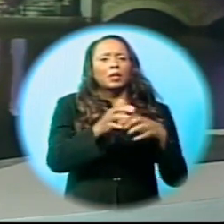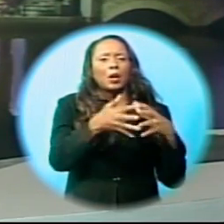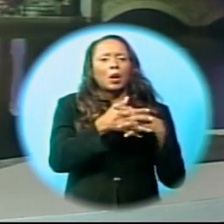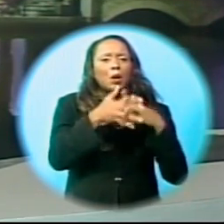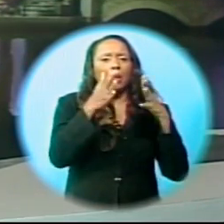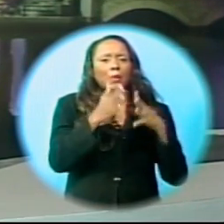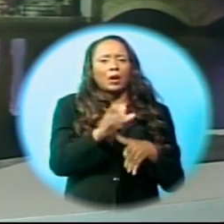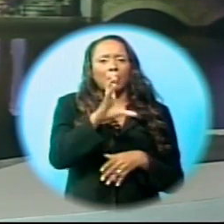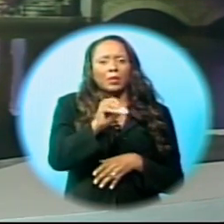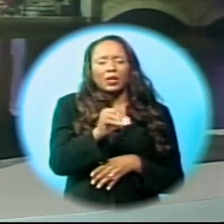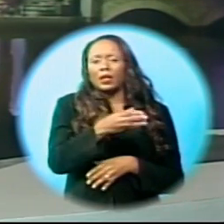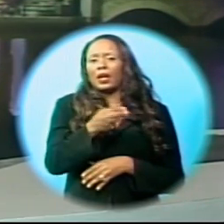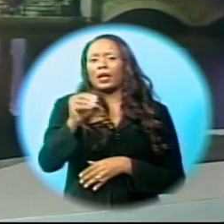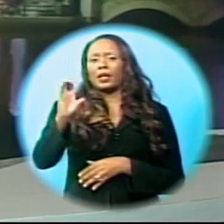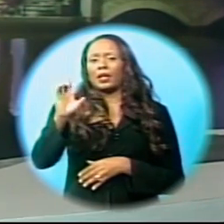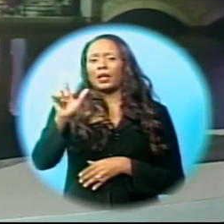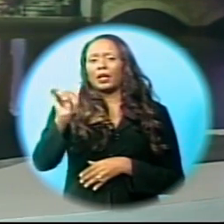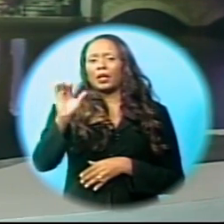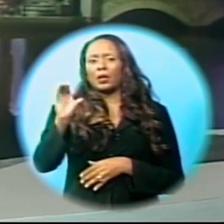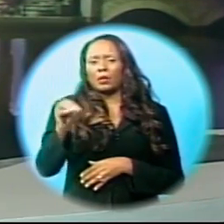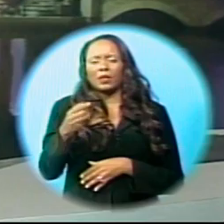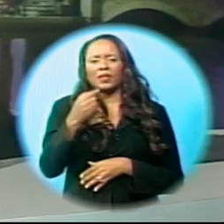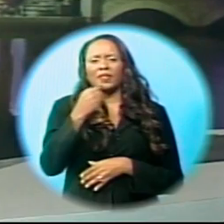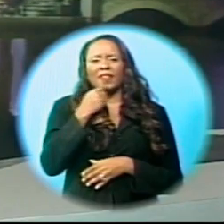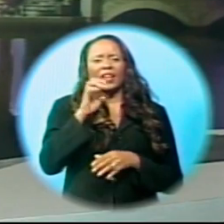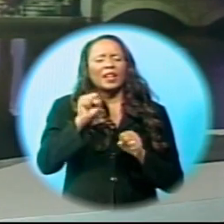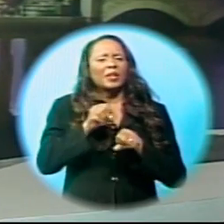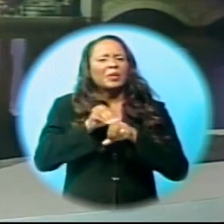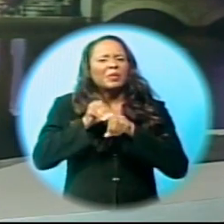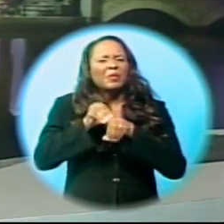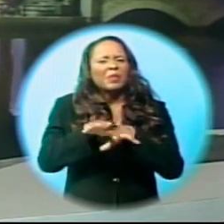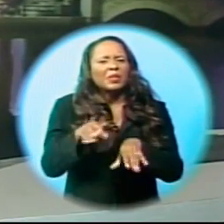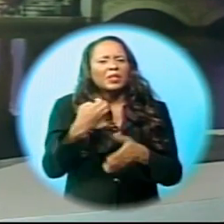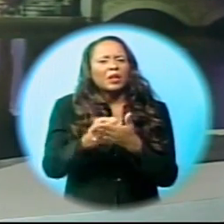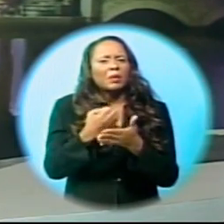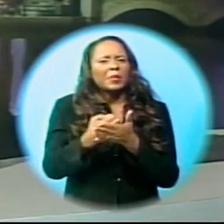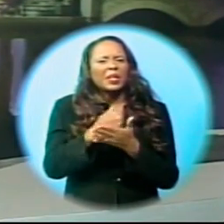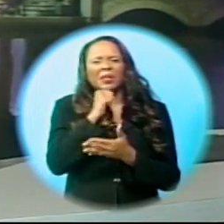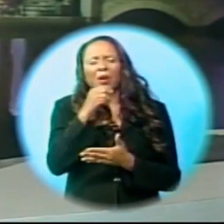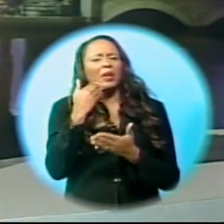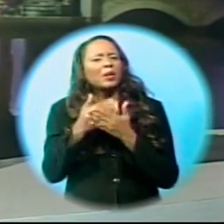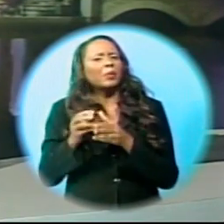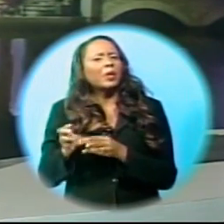debt situation. She believes that it could have a ripple effect on the economy.